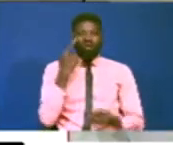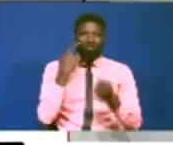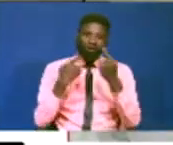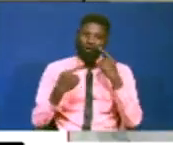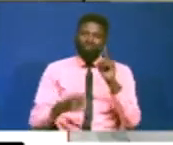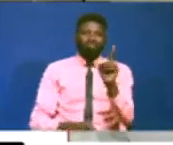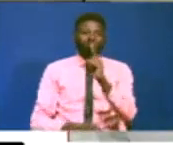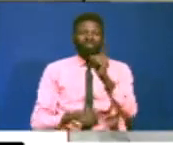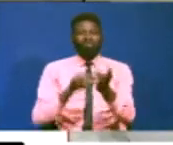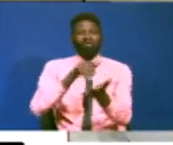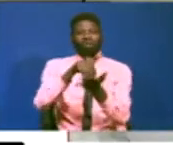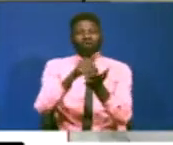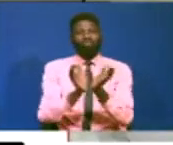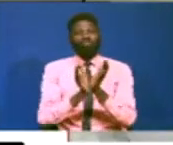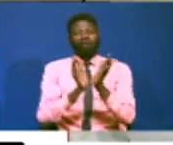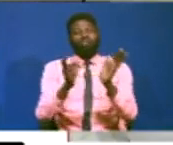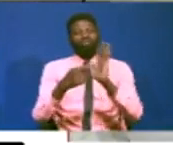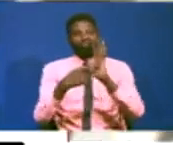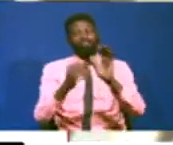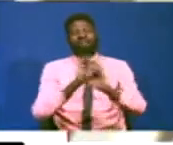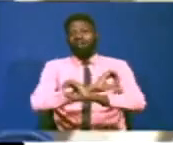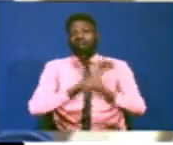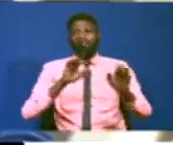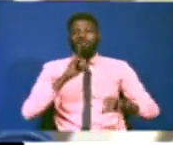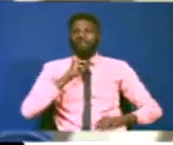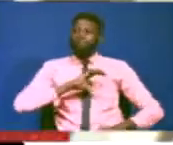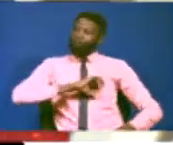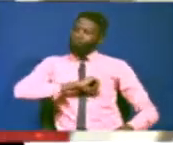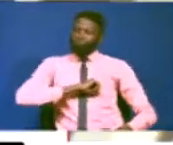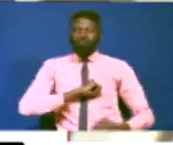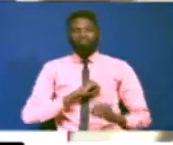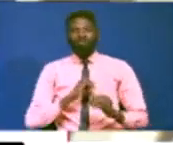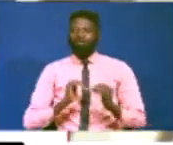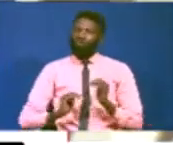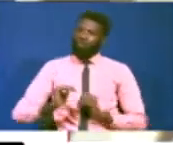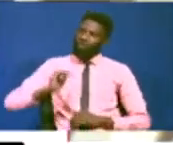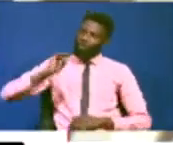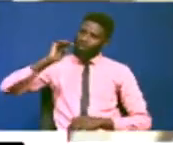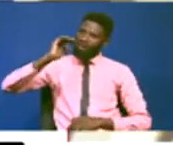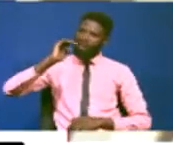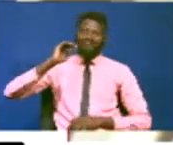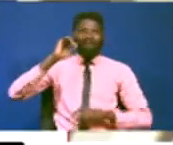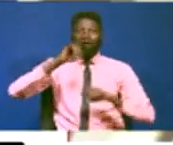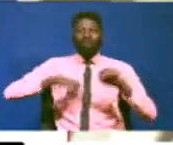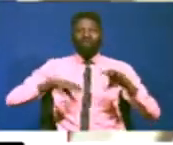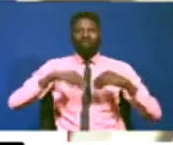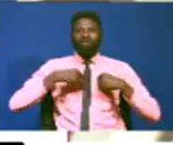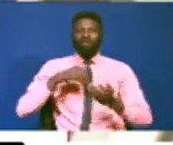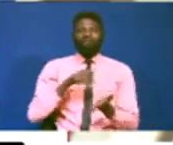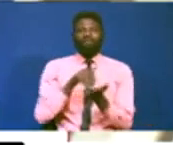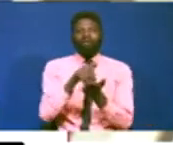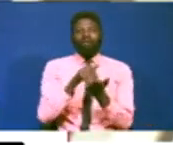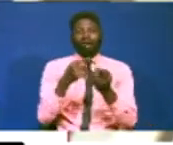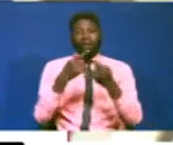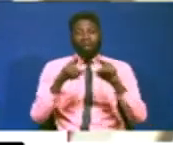weakness in public. So a lot of us gentlemen have grown up not being able to be vulnerable in such situations. But I think it's